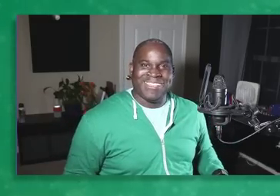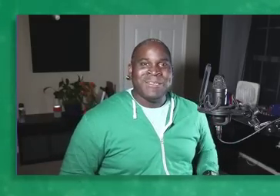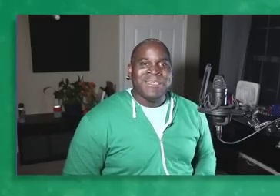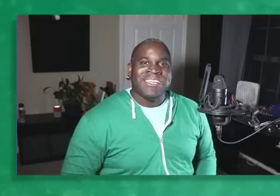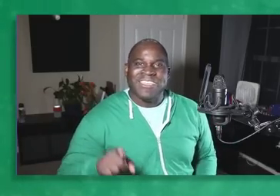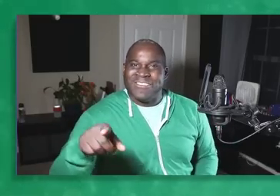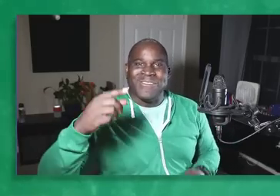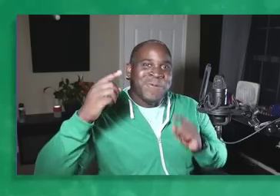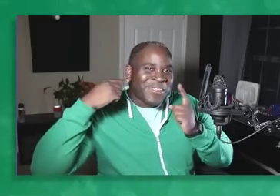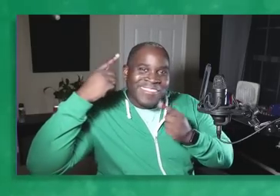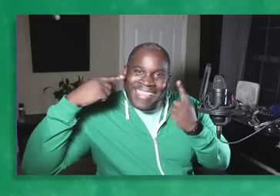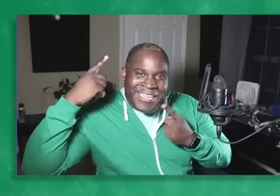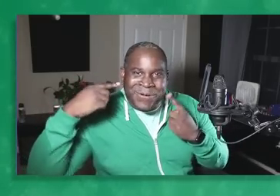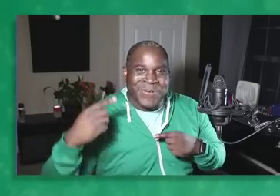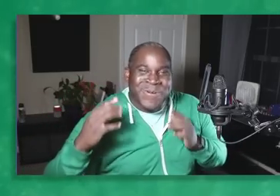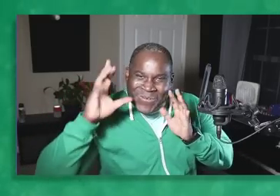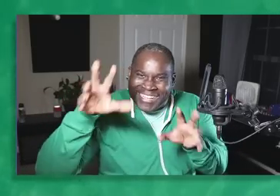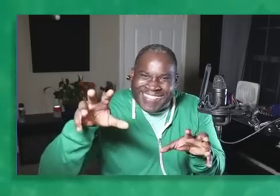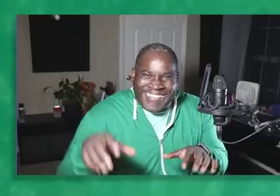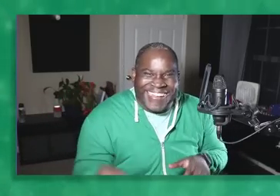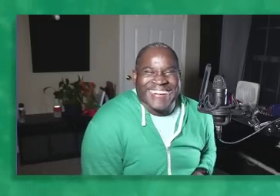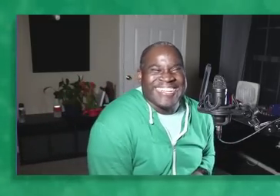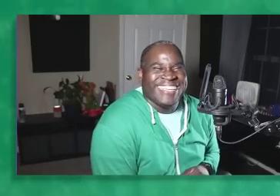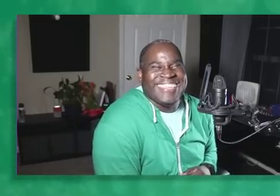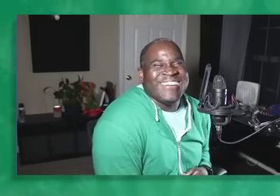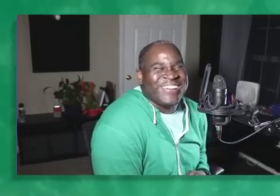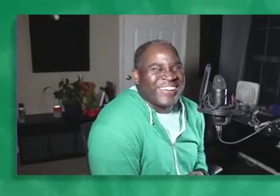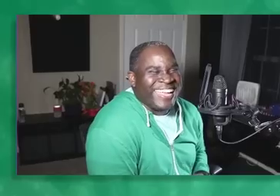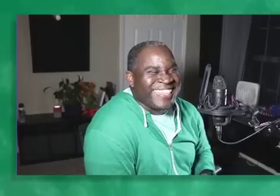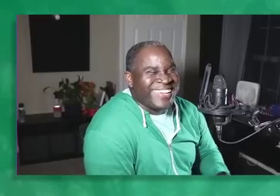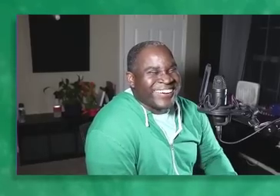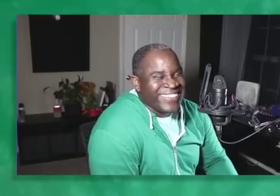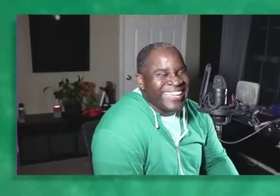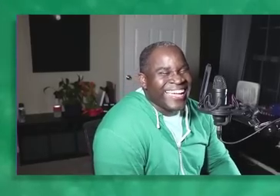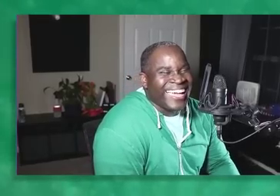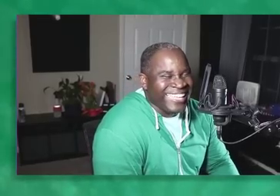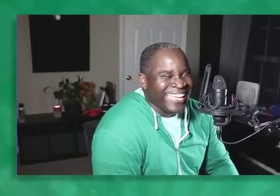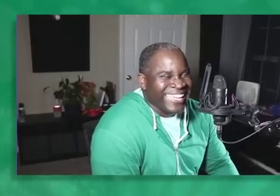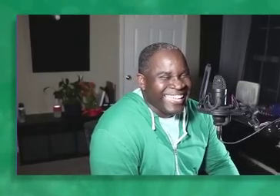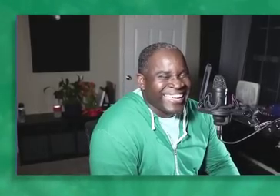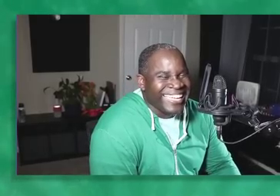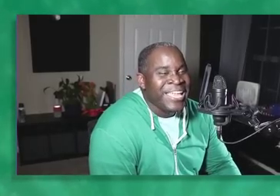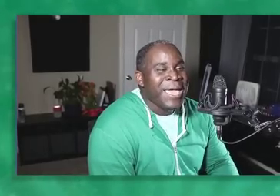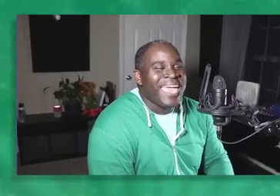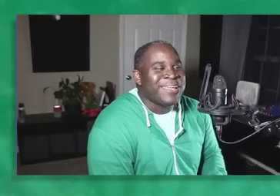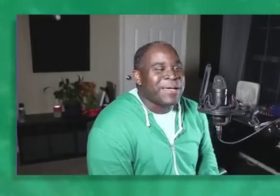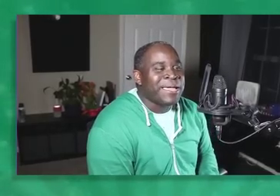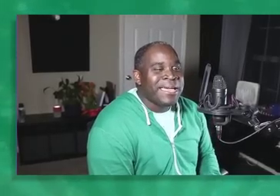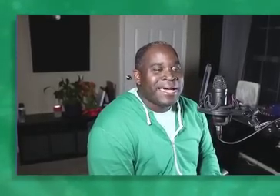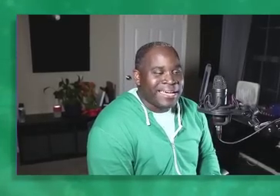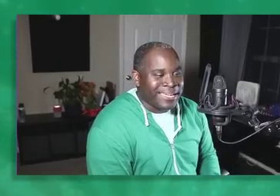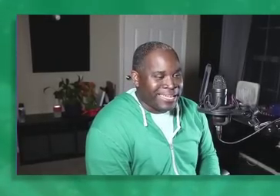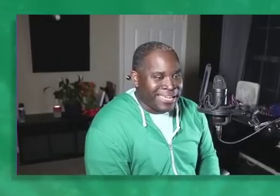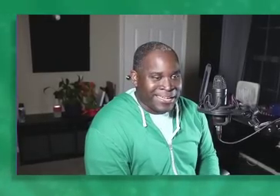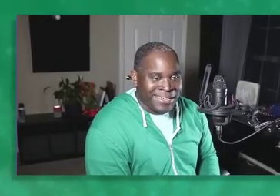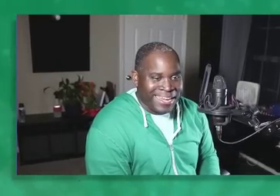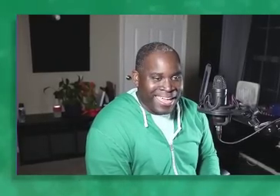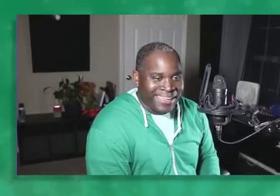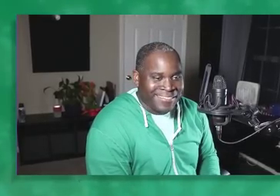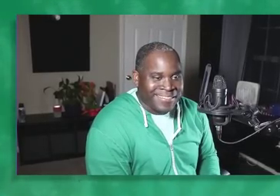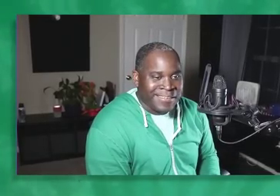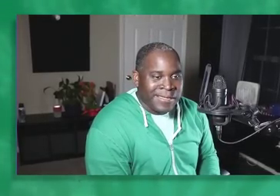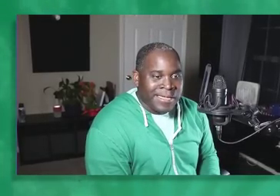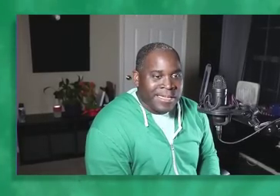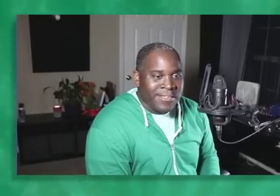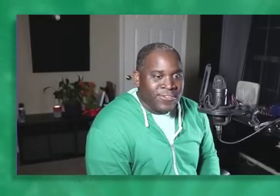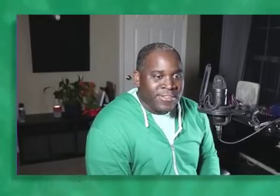their blood, because you a psycho monster, you crazy girl. Anyway,